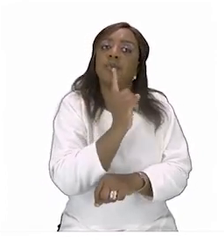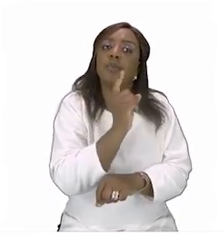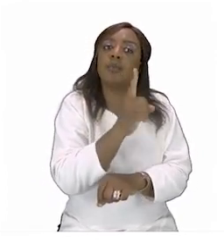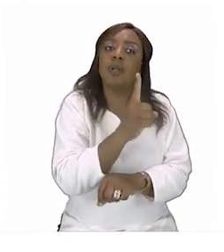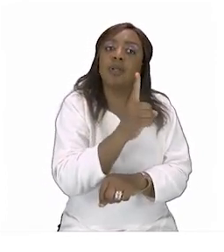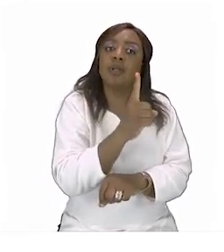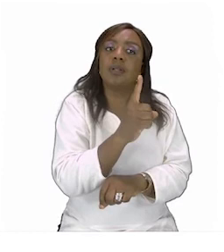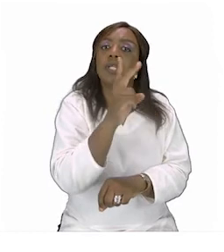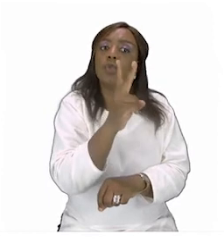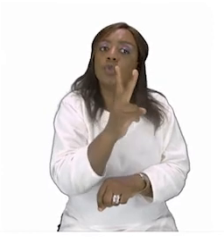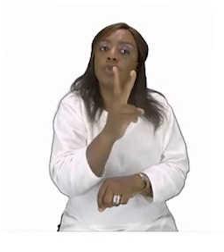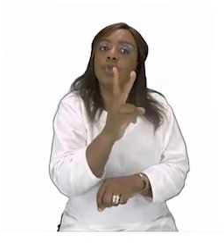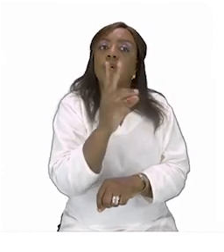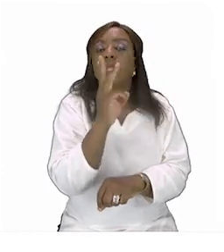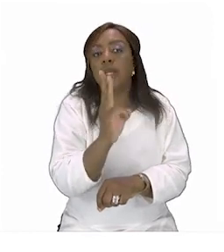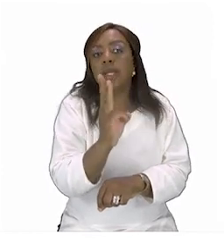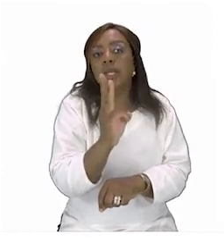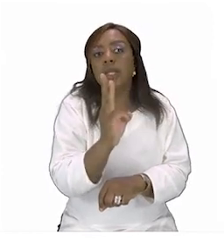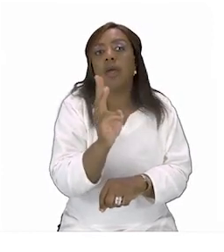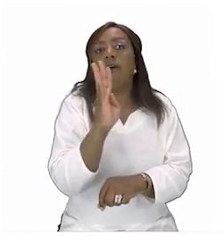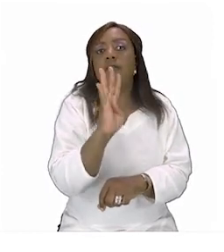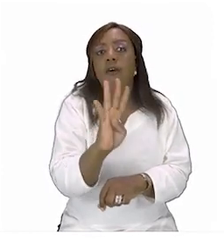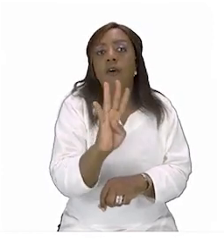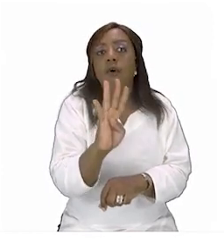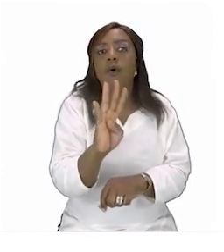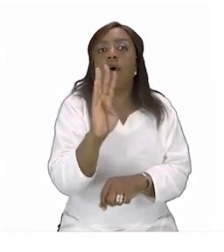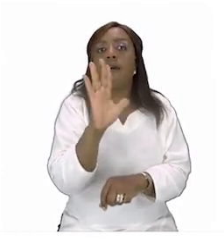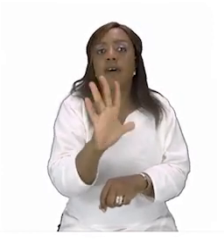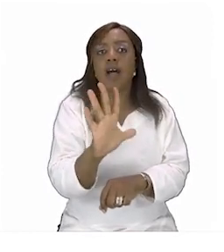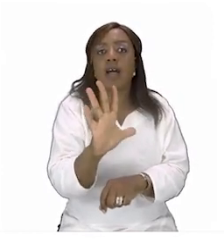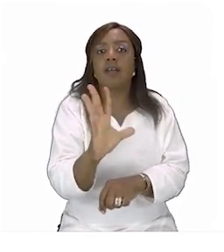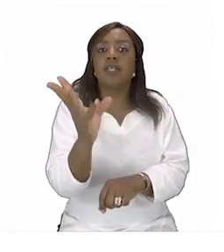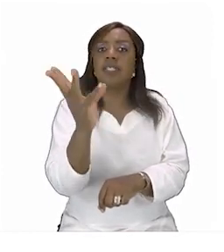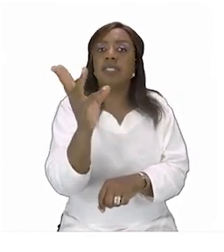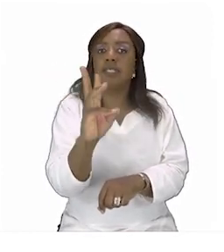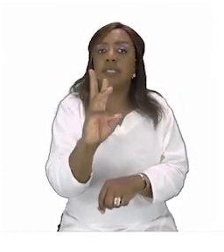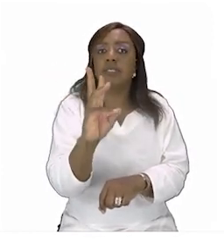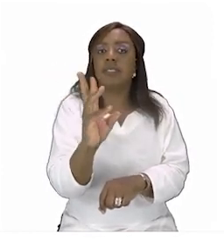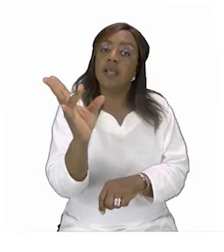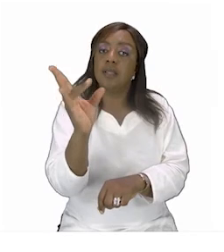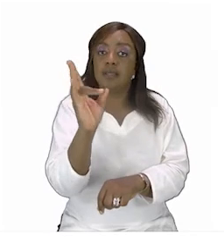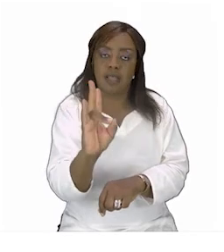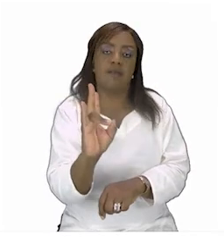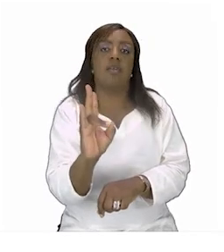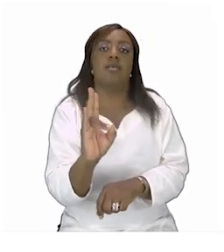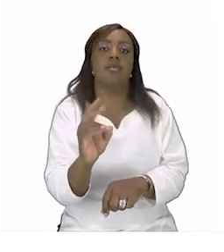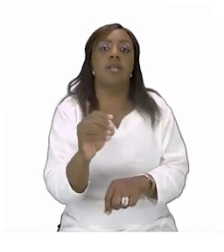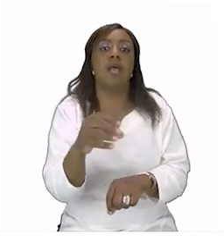1, 2, 3, 4, 5, six,